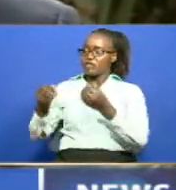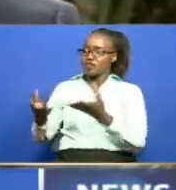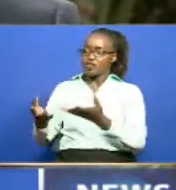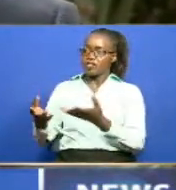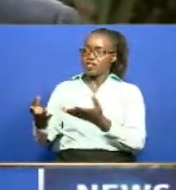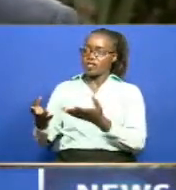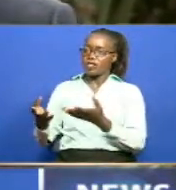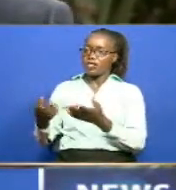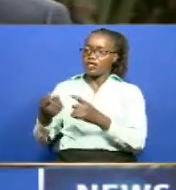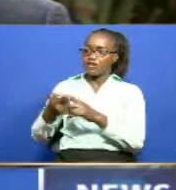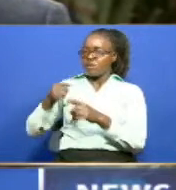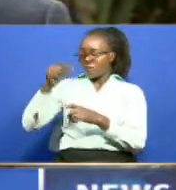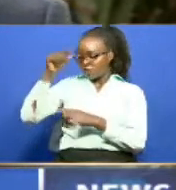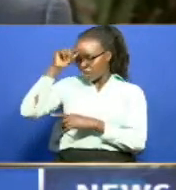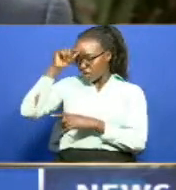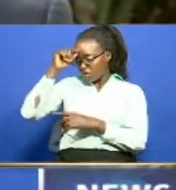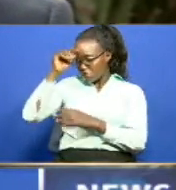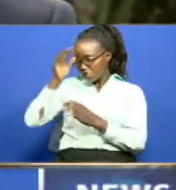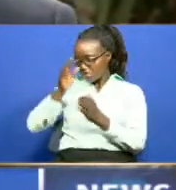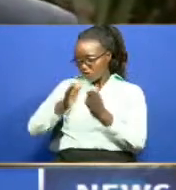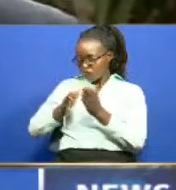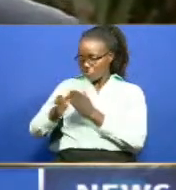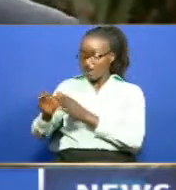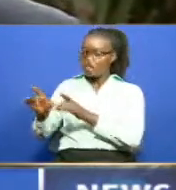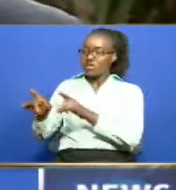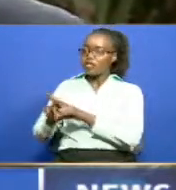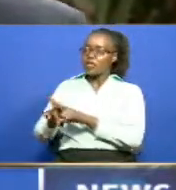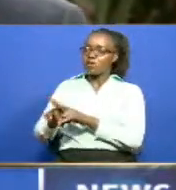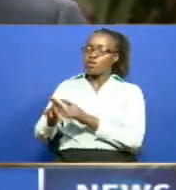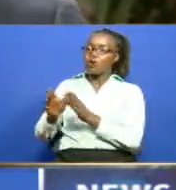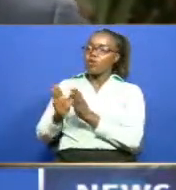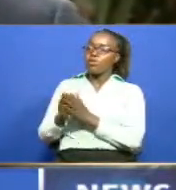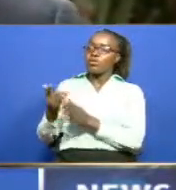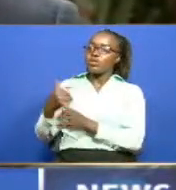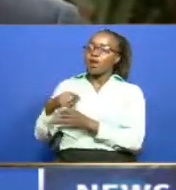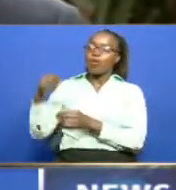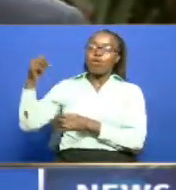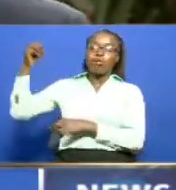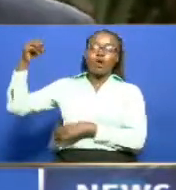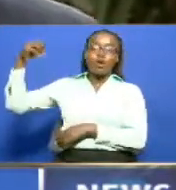I think from a government perspective, and it's the same thing with our power